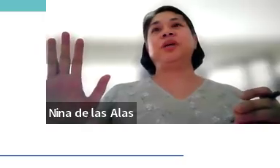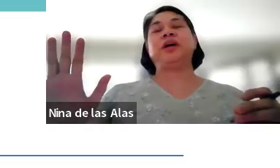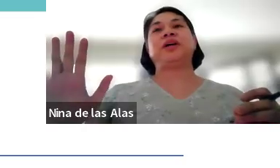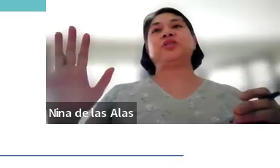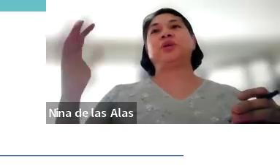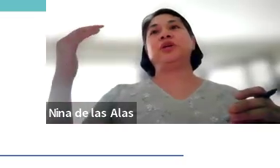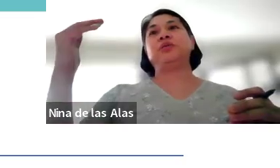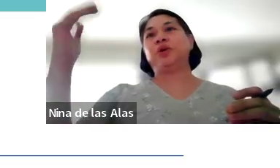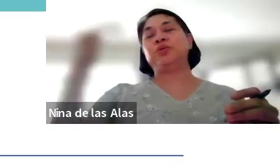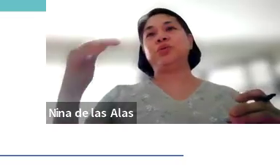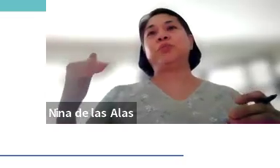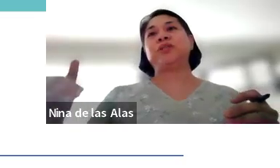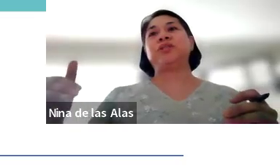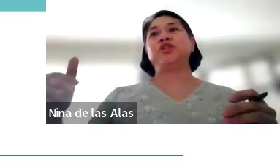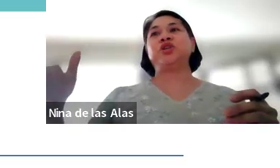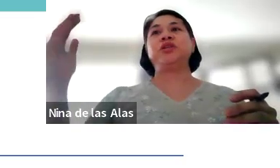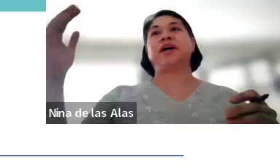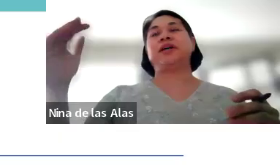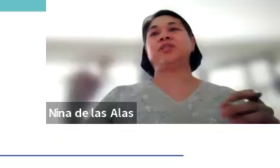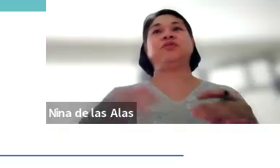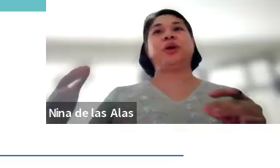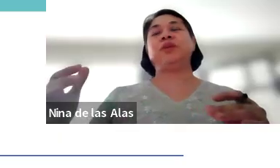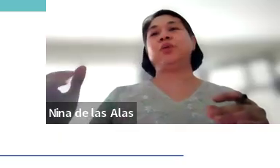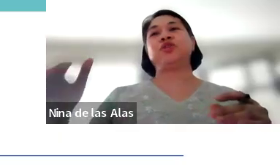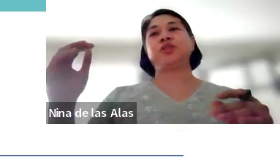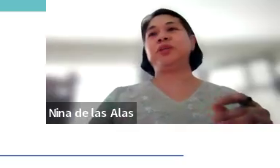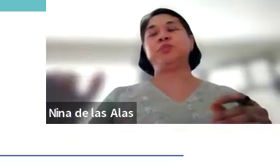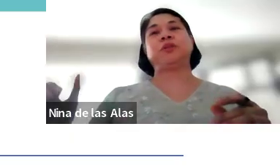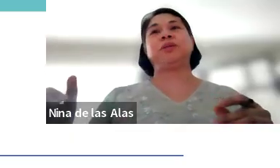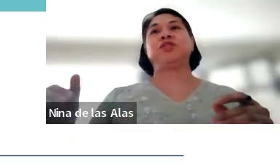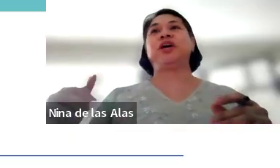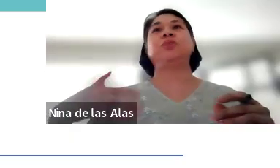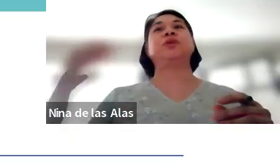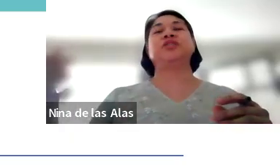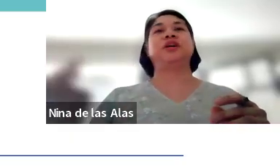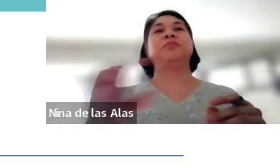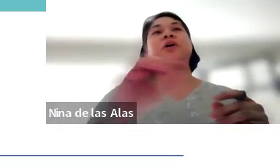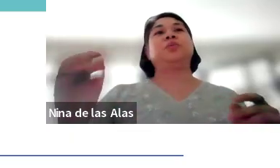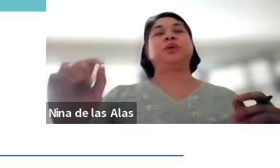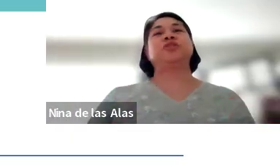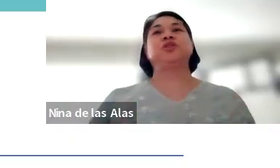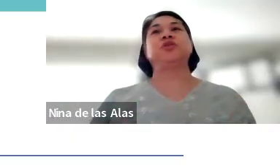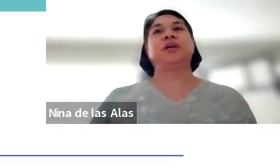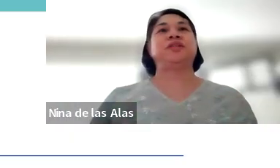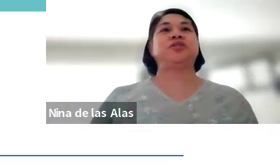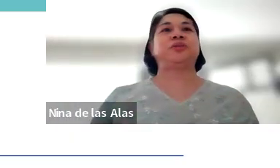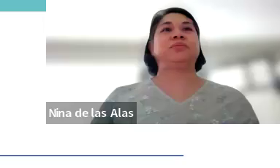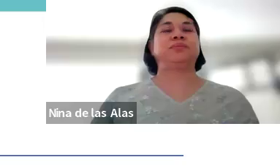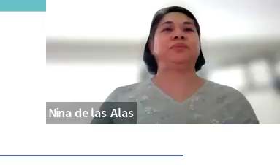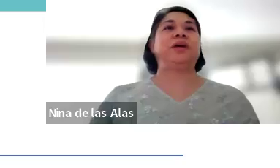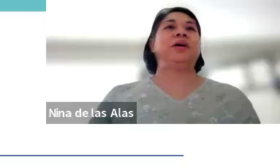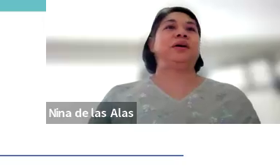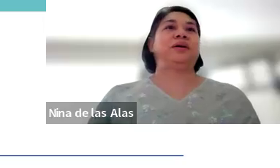feel free as we go through the presentation that if you have any questions, please put them in the chat and we'll get to them when we get to the Q&A